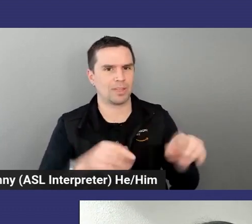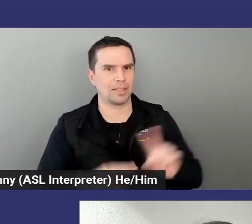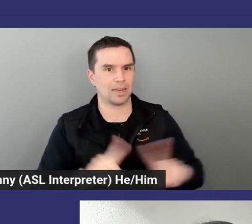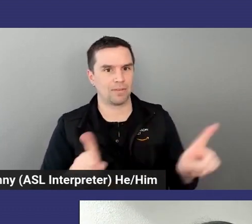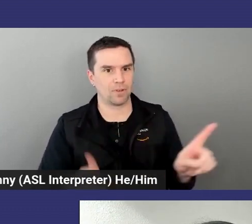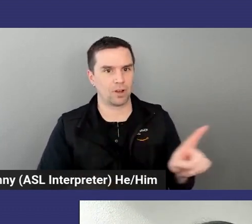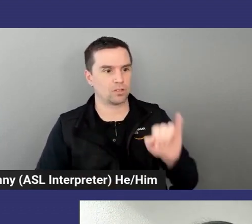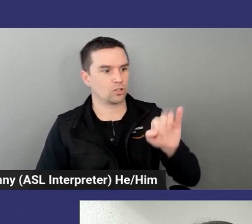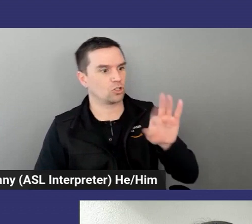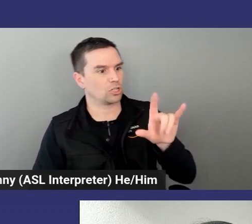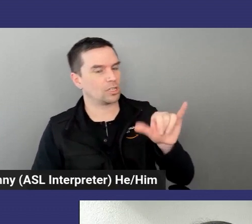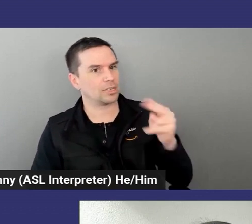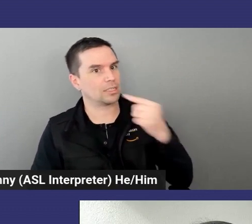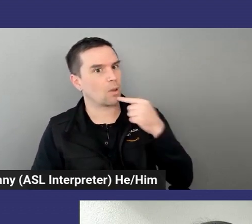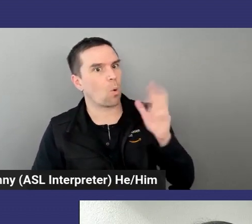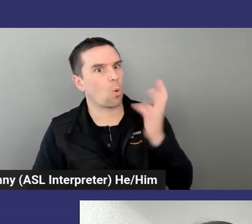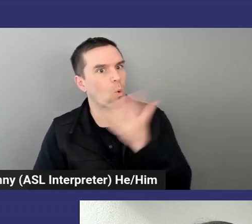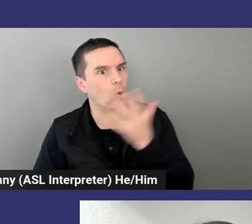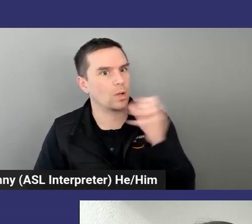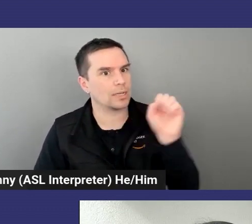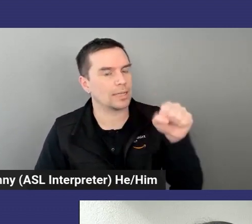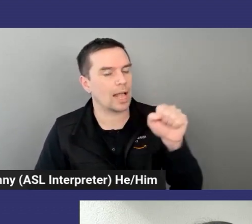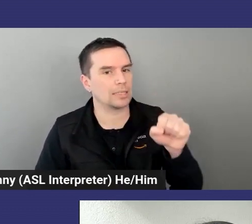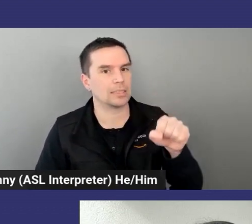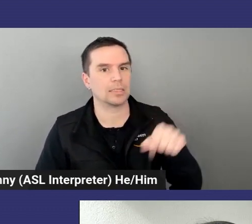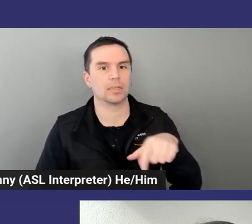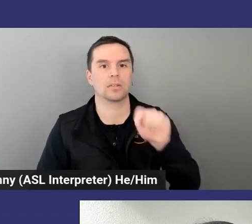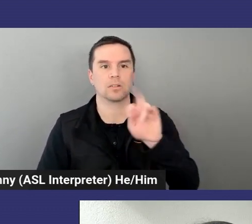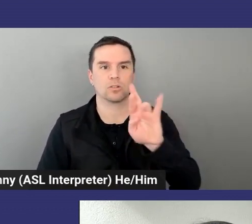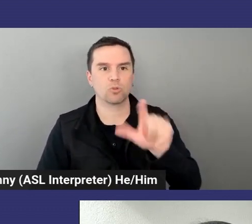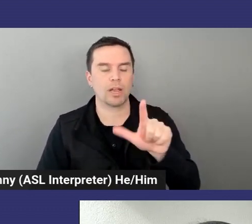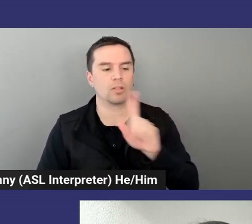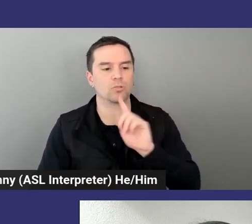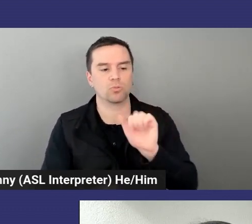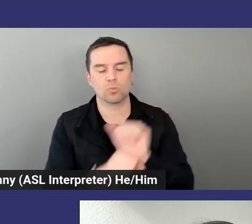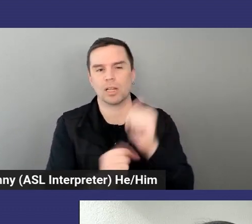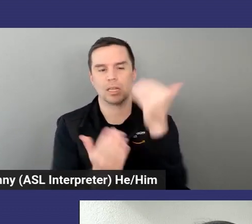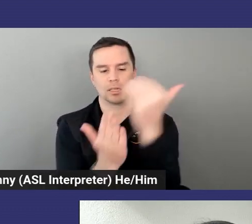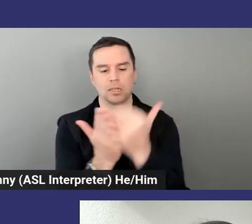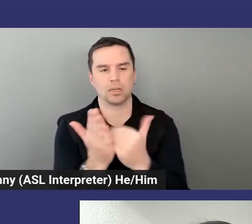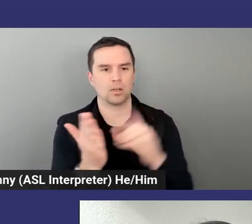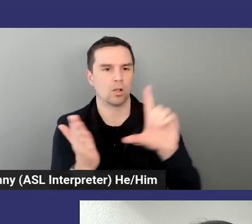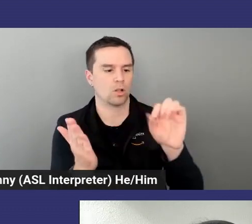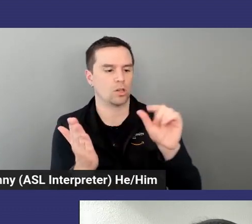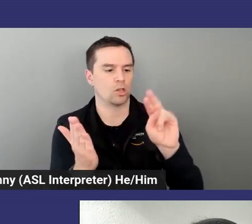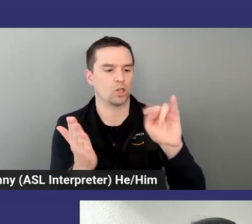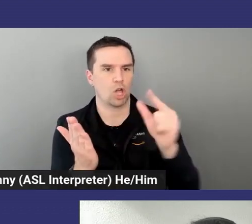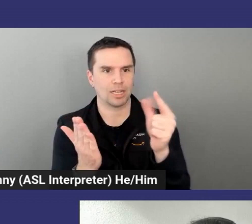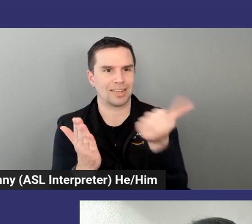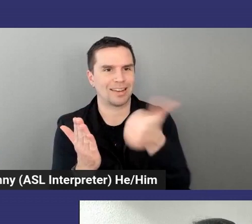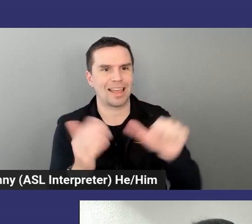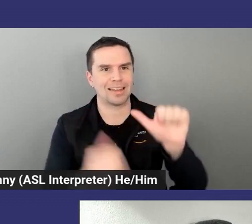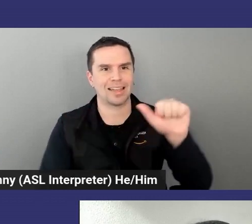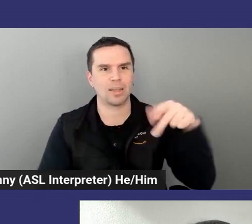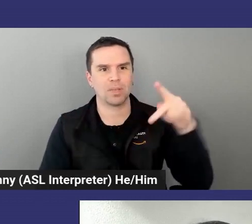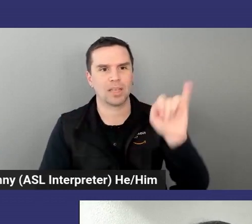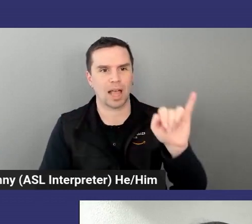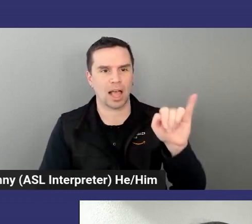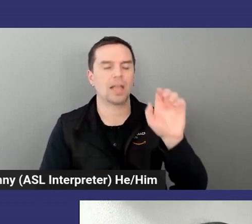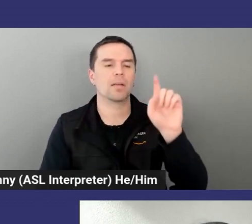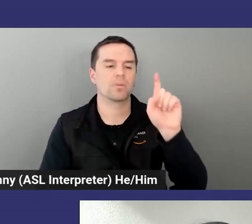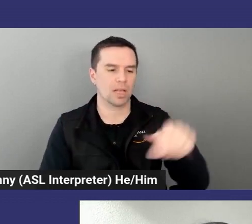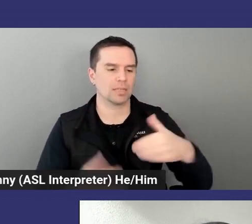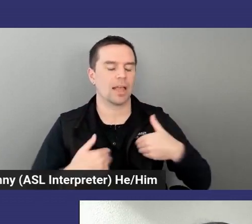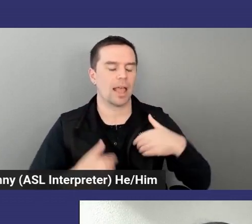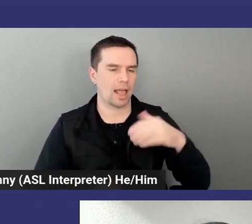mean, CloudTrail really is logging. Any API call, really, you got to use CloudTrail to be able to log